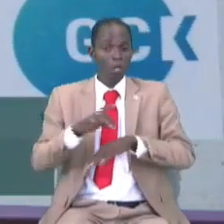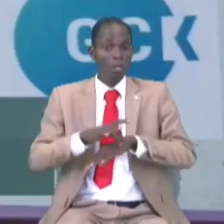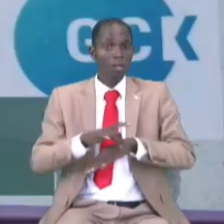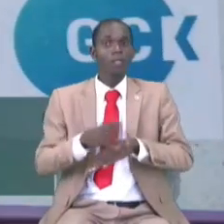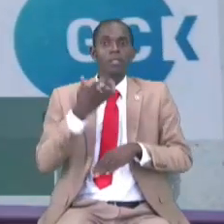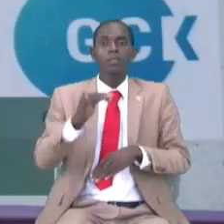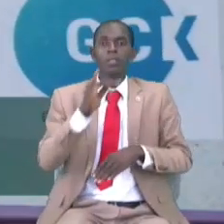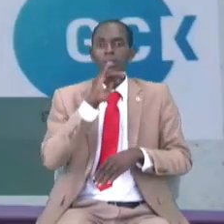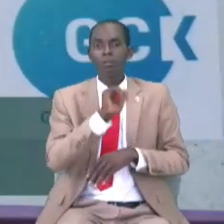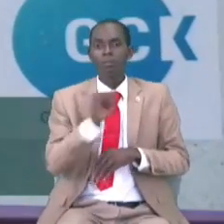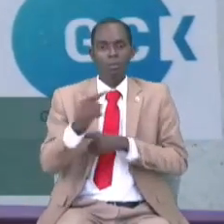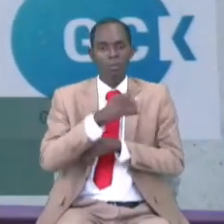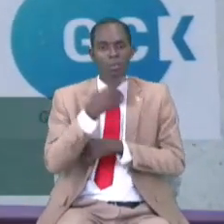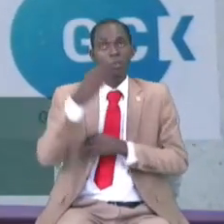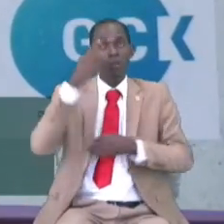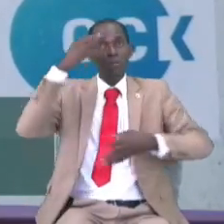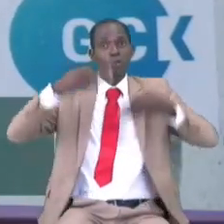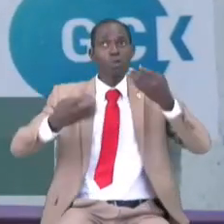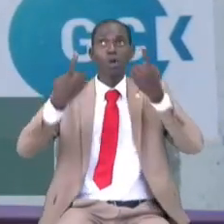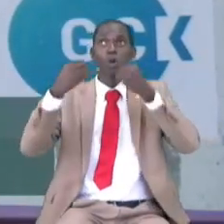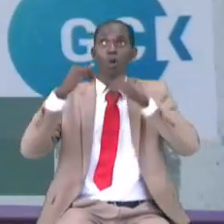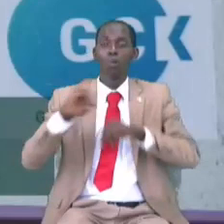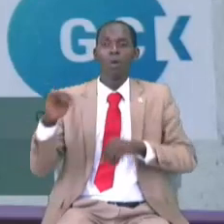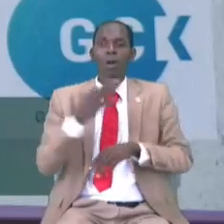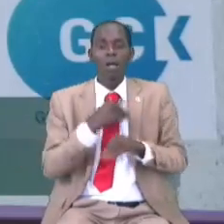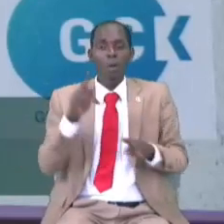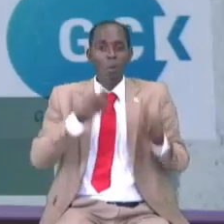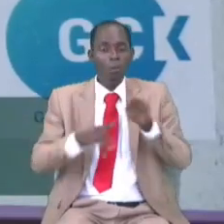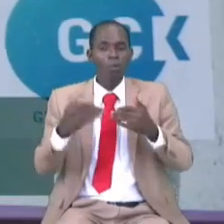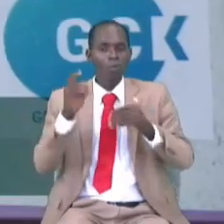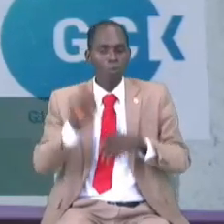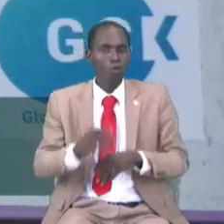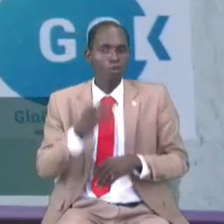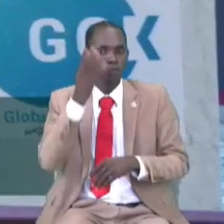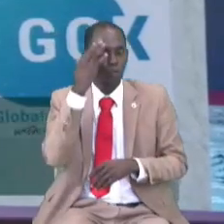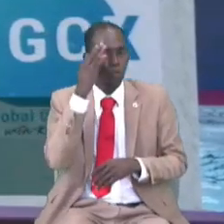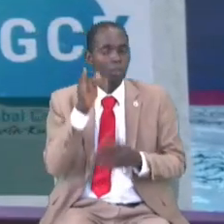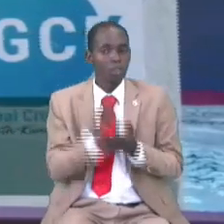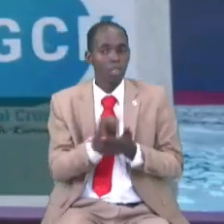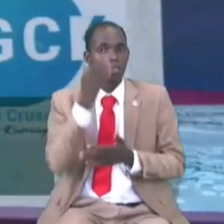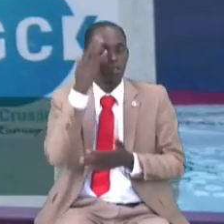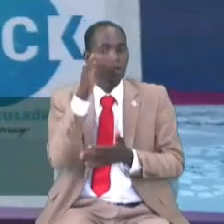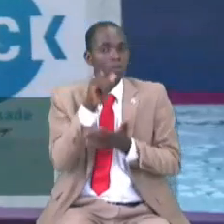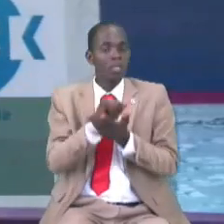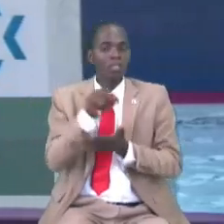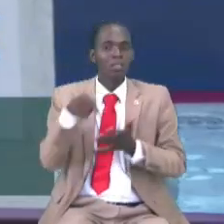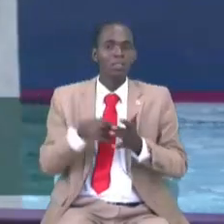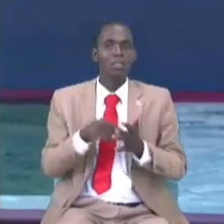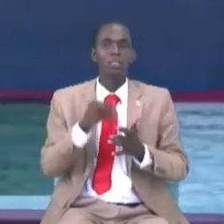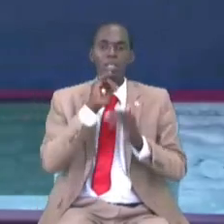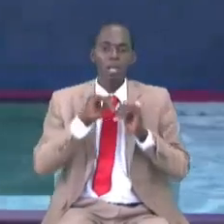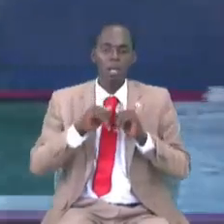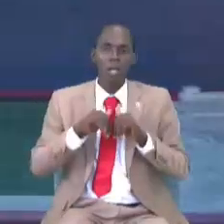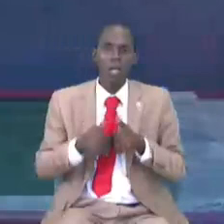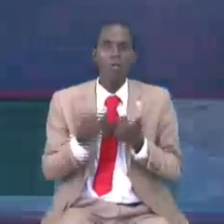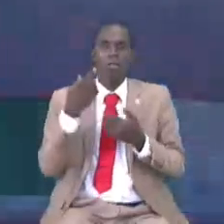know that this is how the dispensation of God, this is how it works. Then